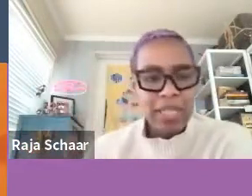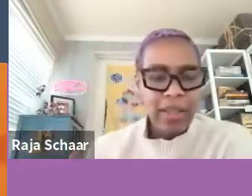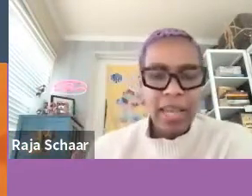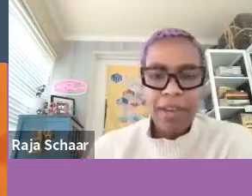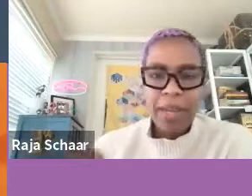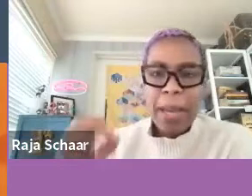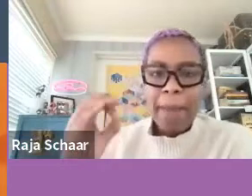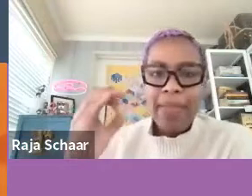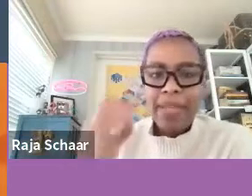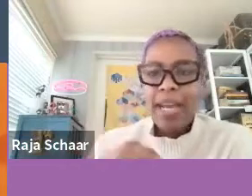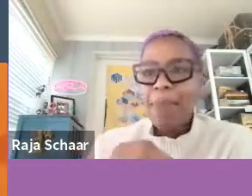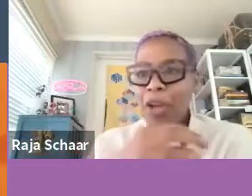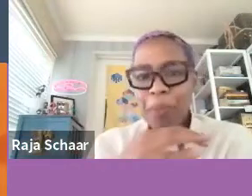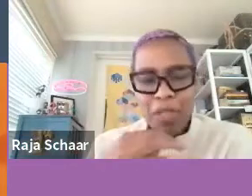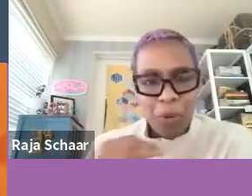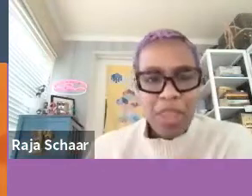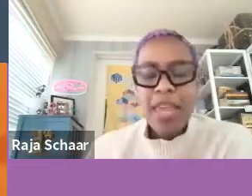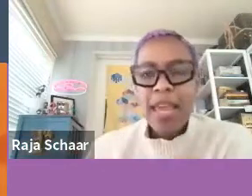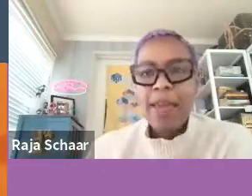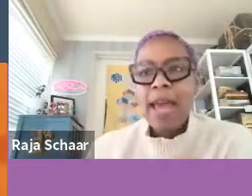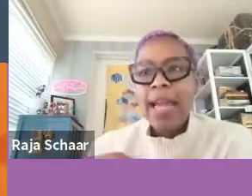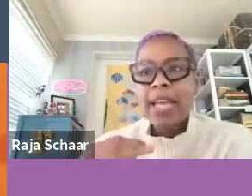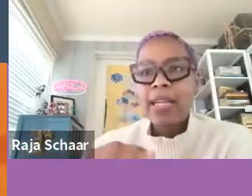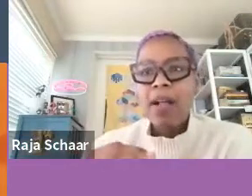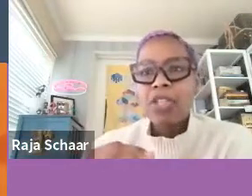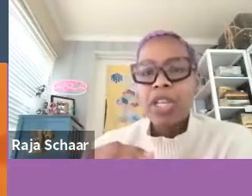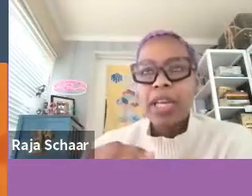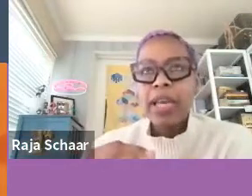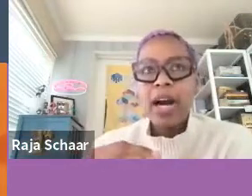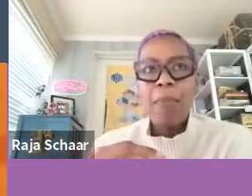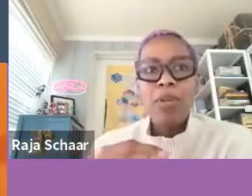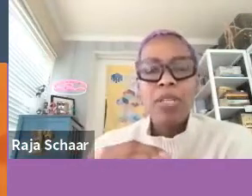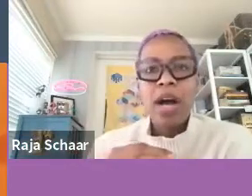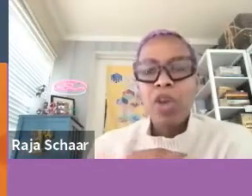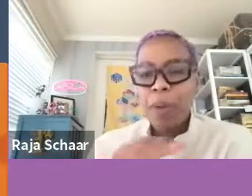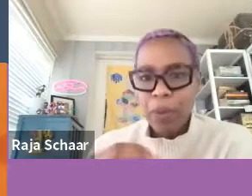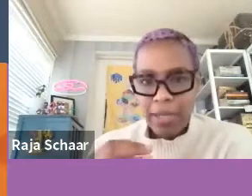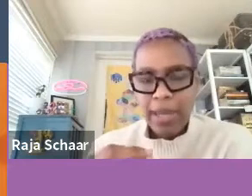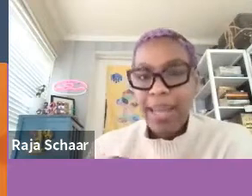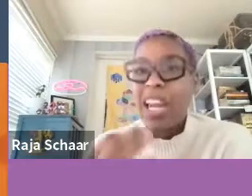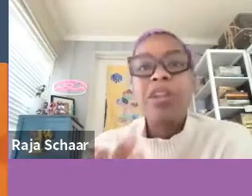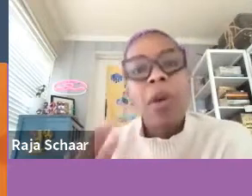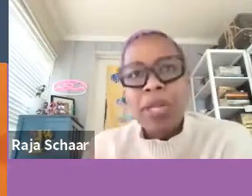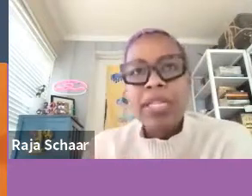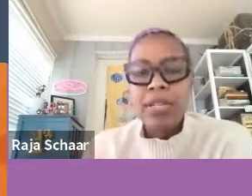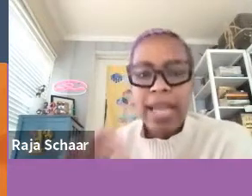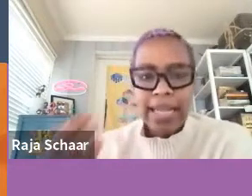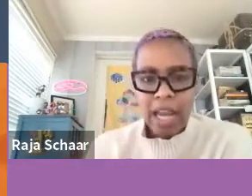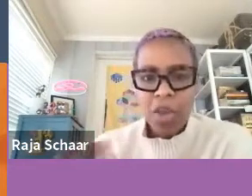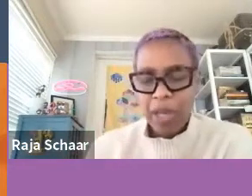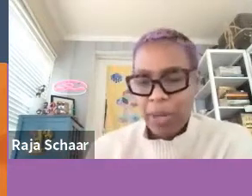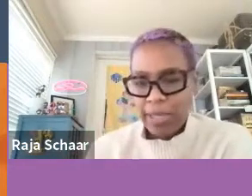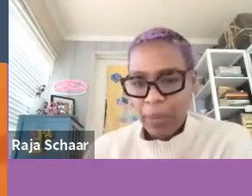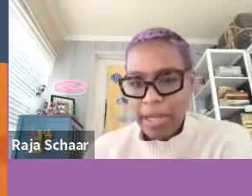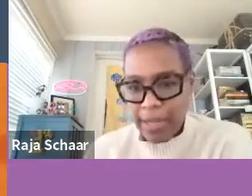updated retelling of it. But at the time, earbuds weren't a thing and technology was not ubiquitous yet. And I would still say it's